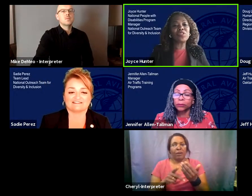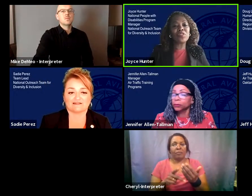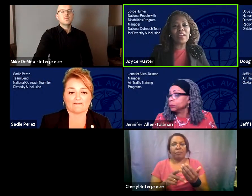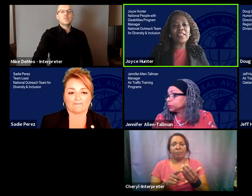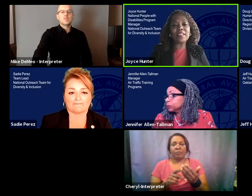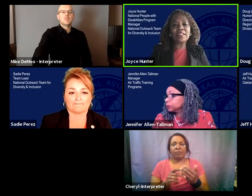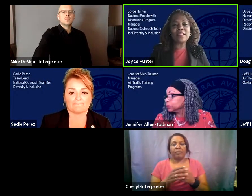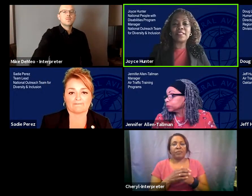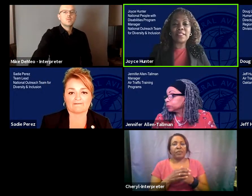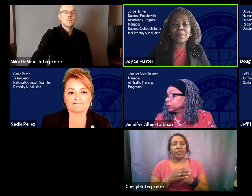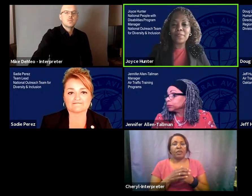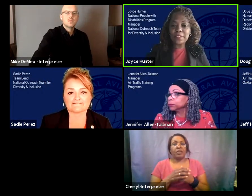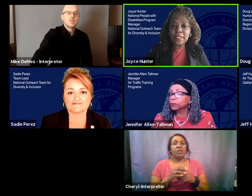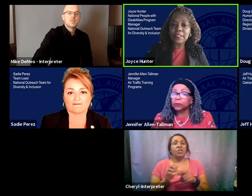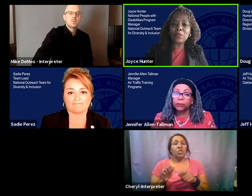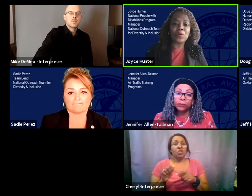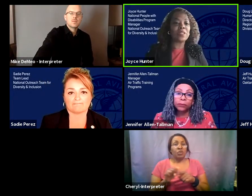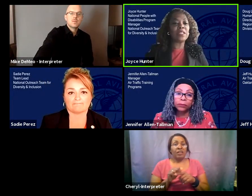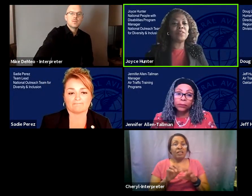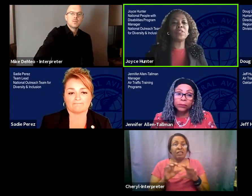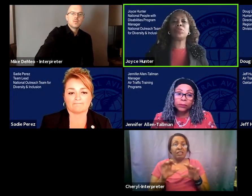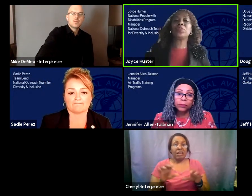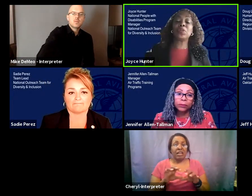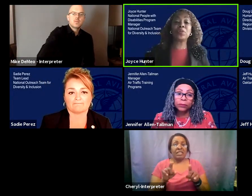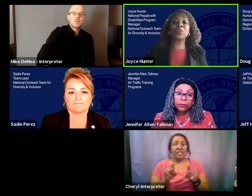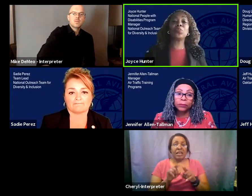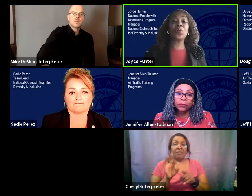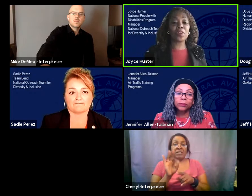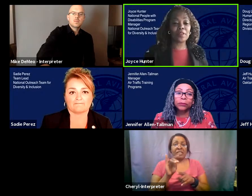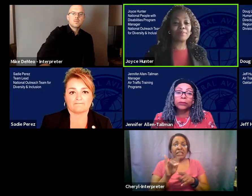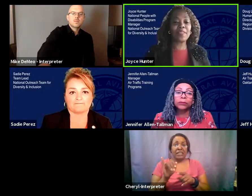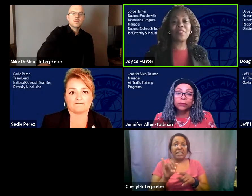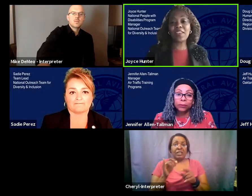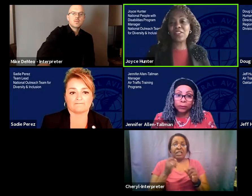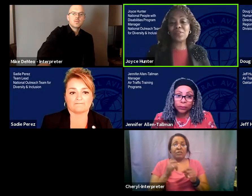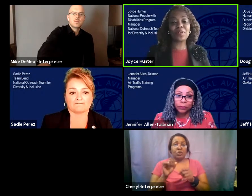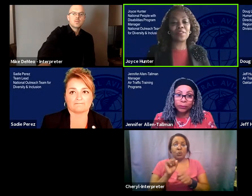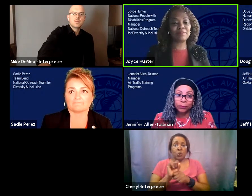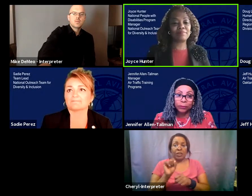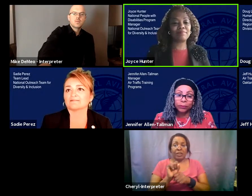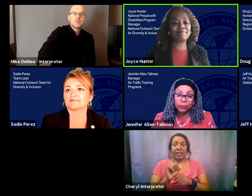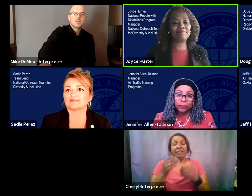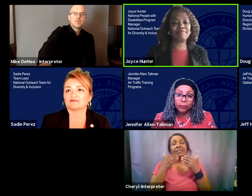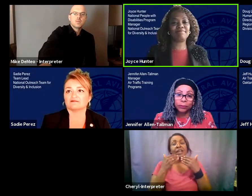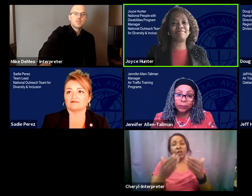is the training done in the same facility where an individual is going to work? And thank you